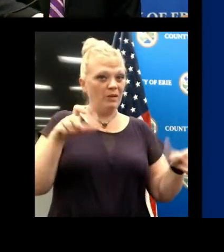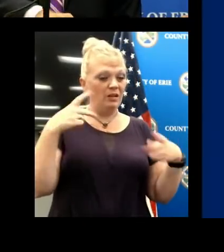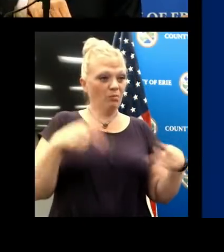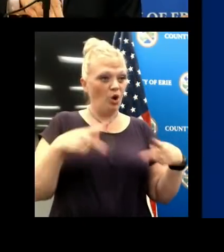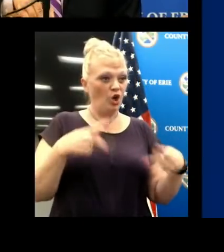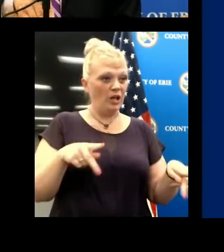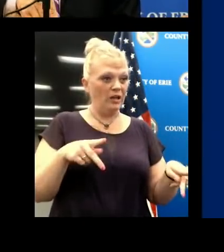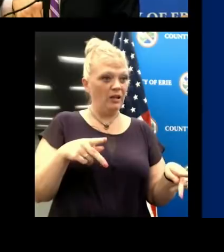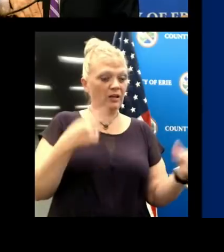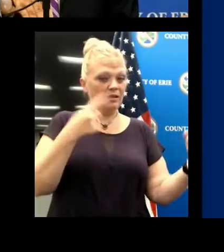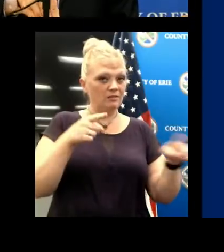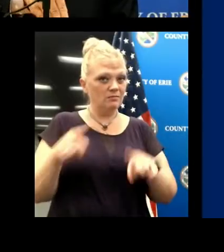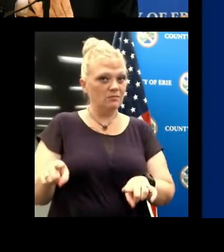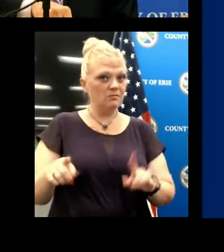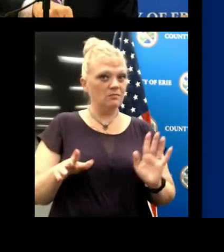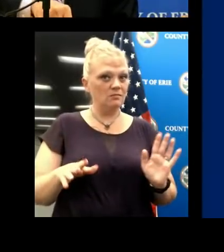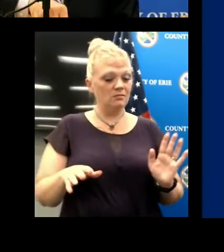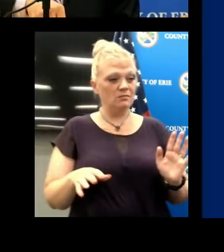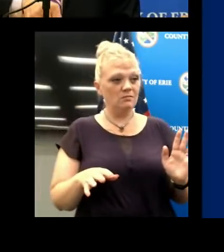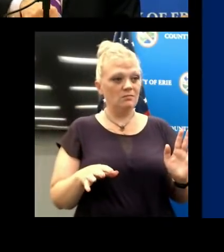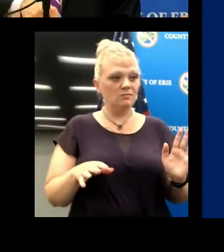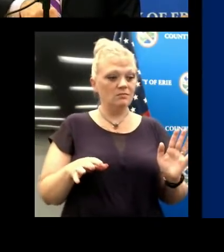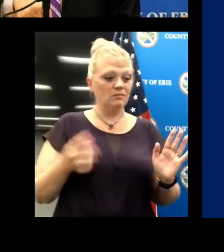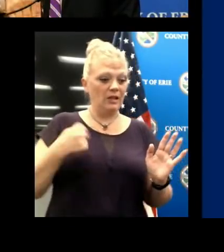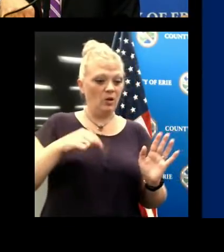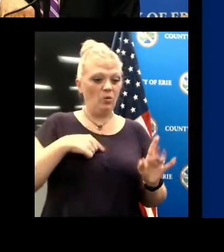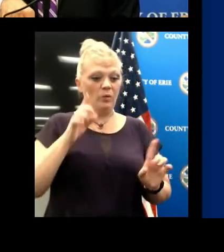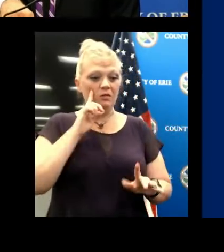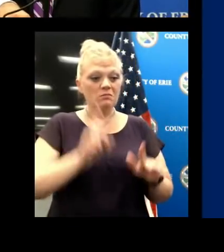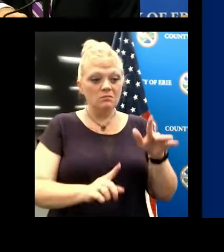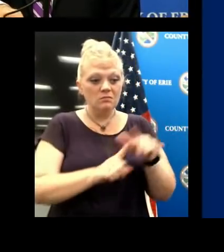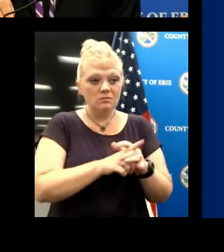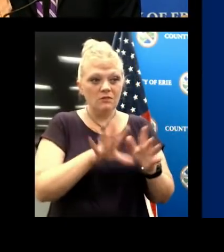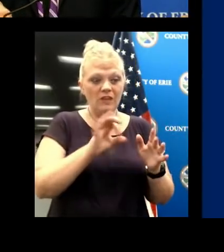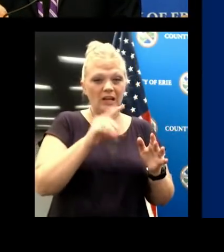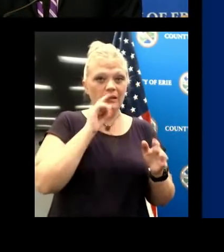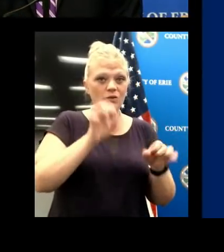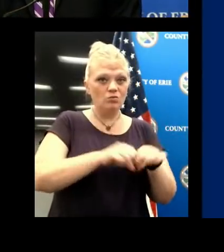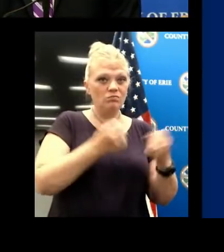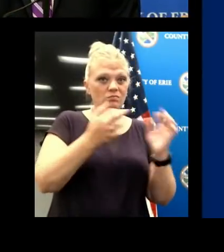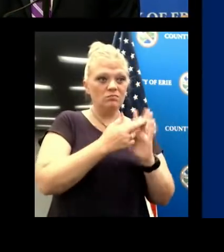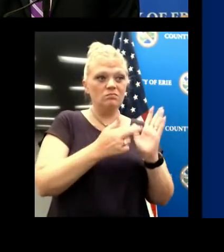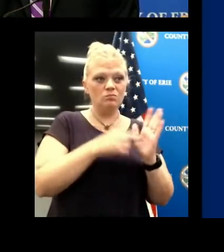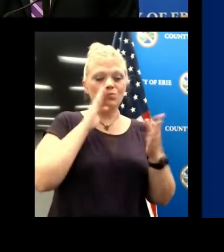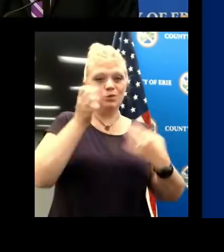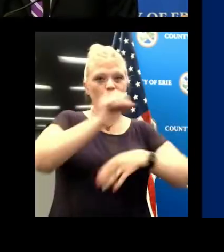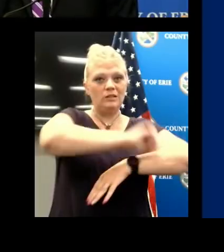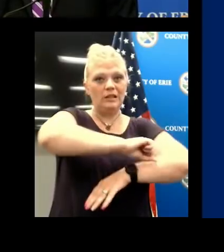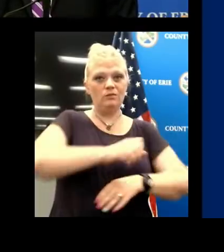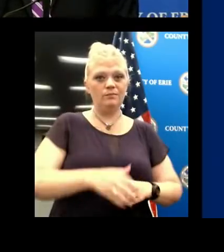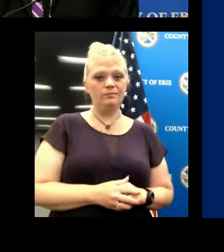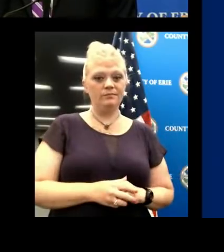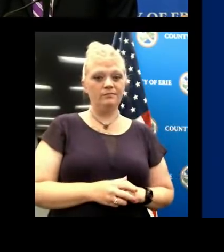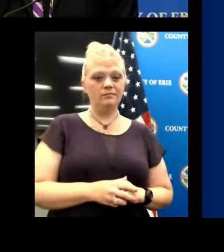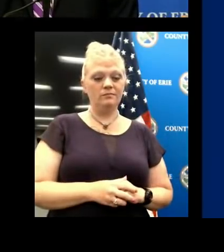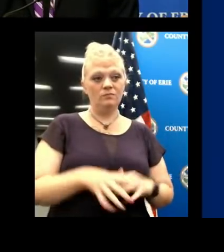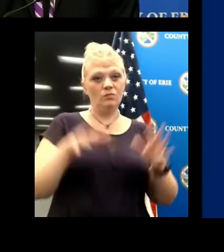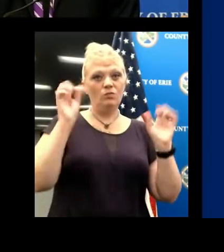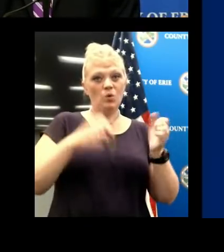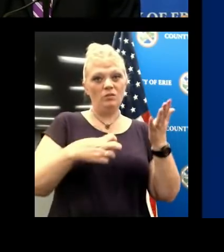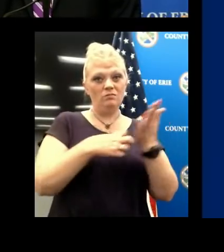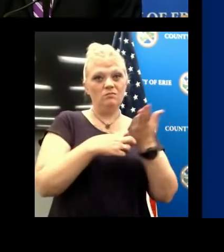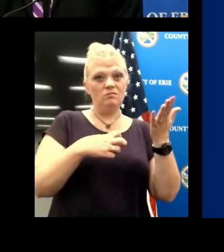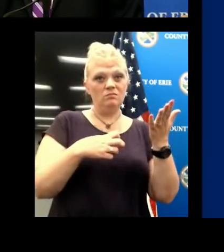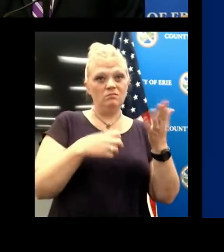off campus, and we go there and find out that they're violating the rules, we're going to shut them down. And you could be cited